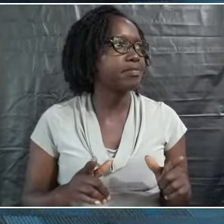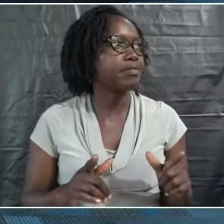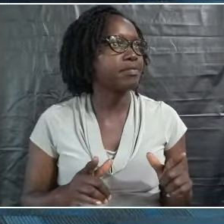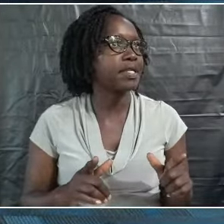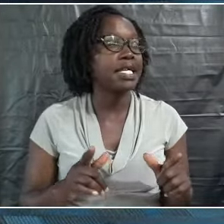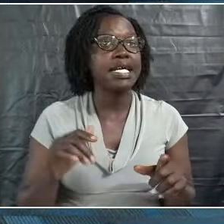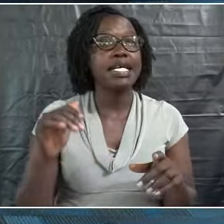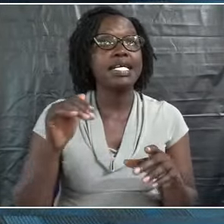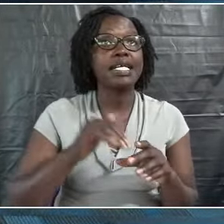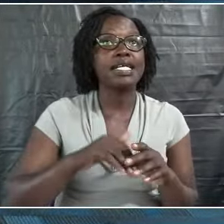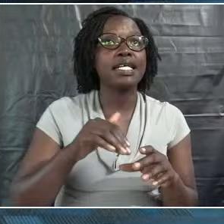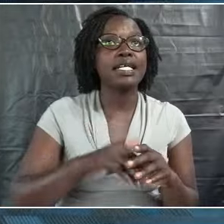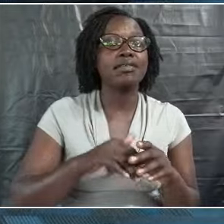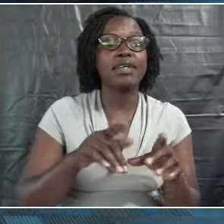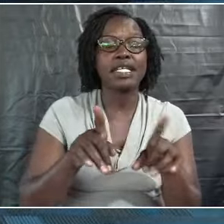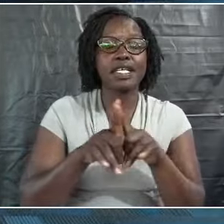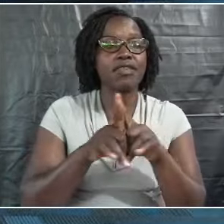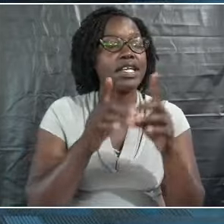in the now